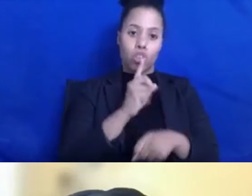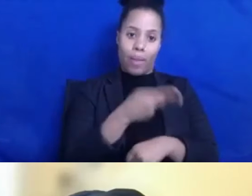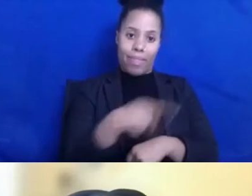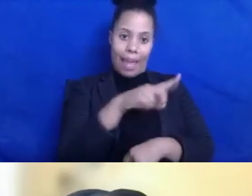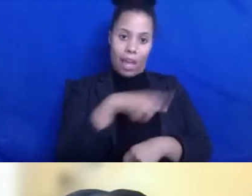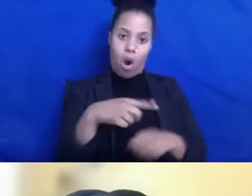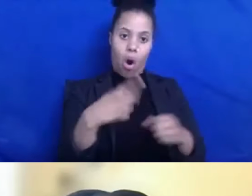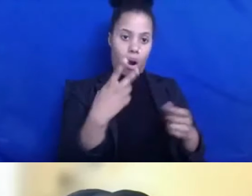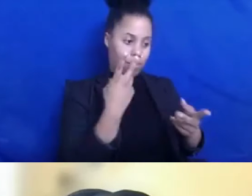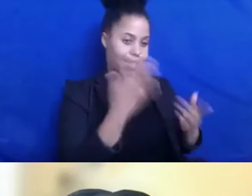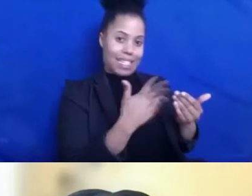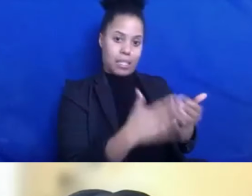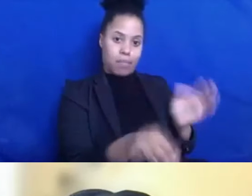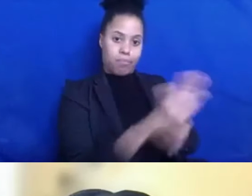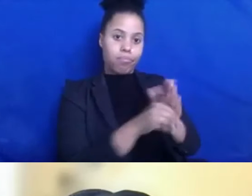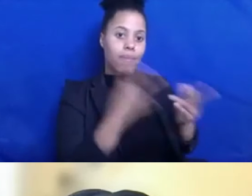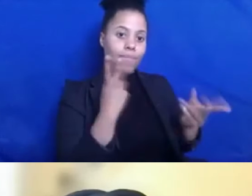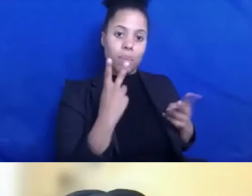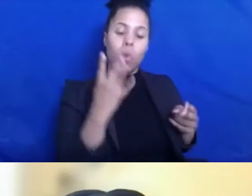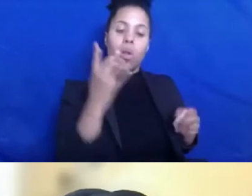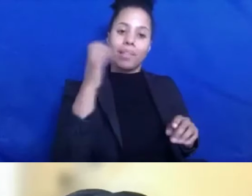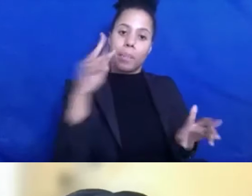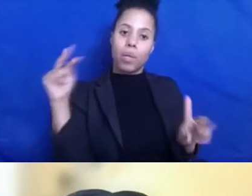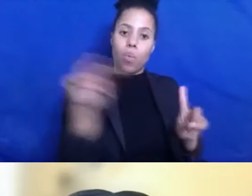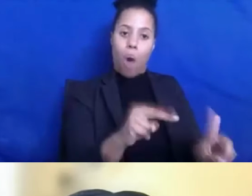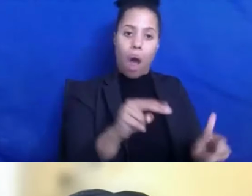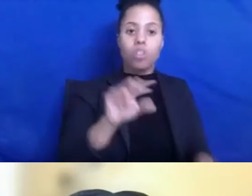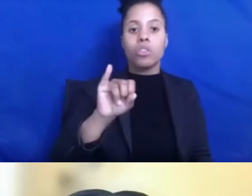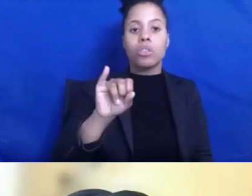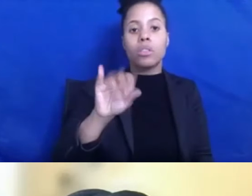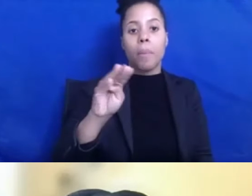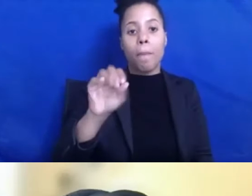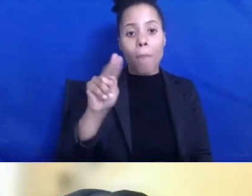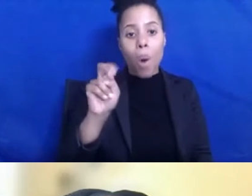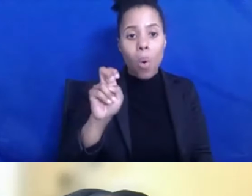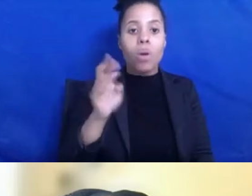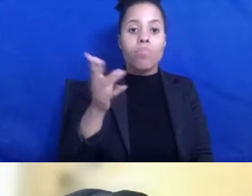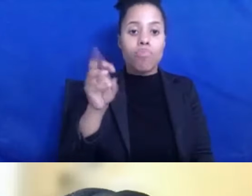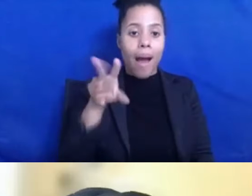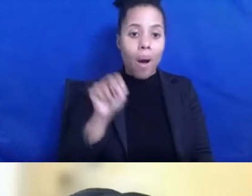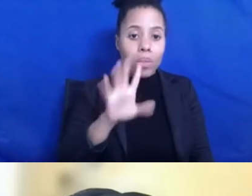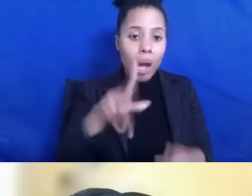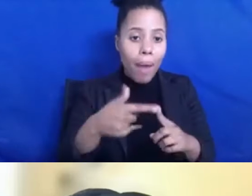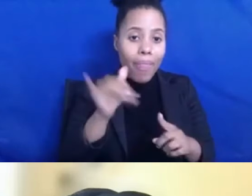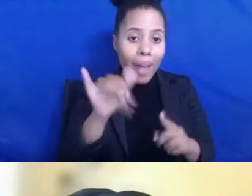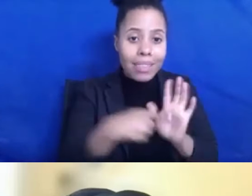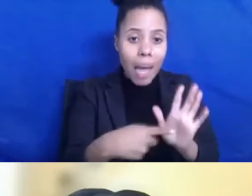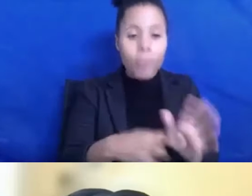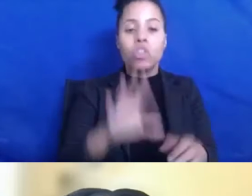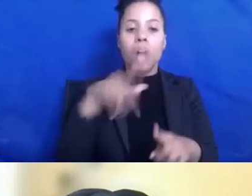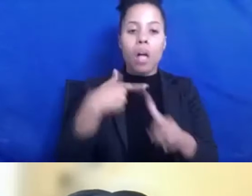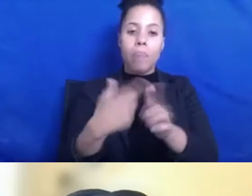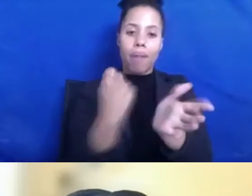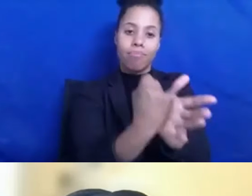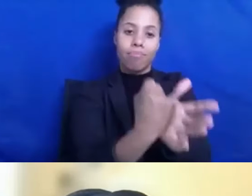watched. And Simone Brown talks about this example. She talks about branding, which like I